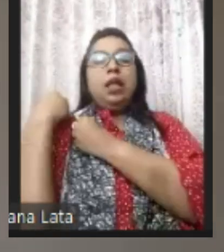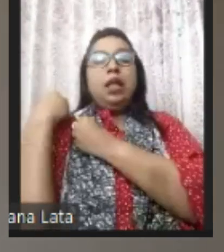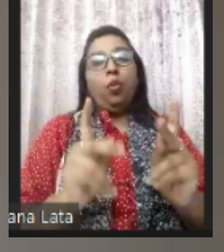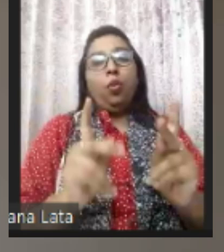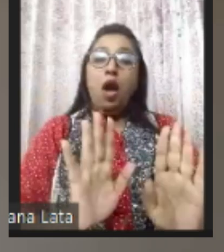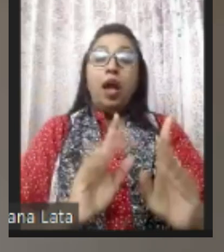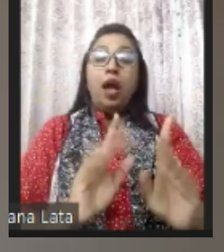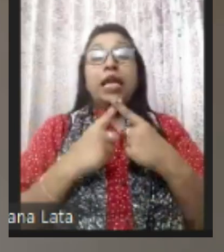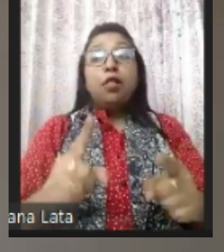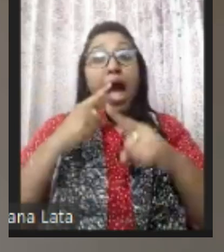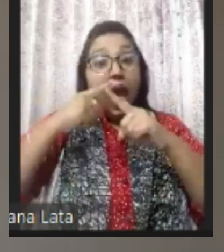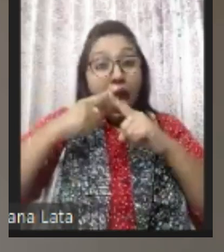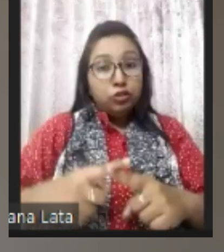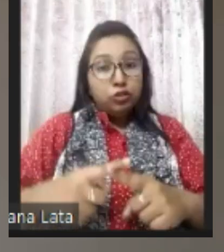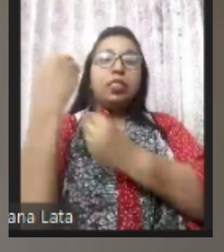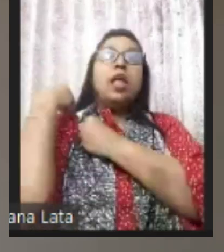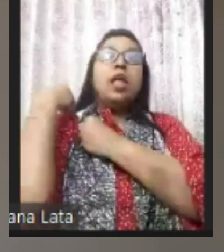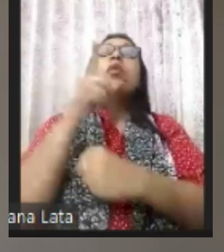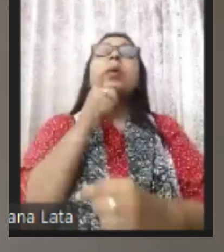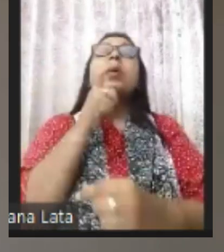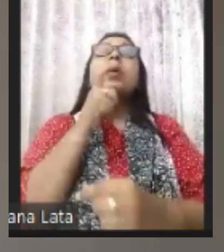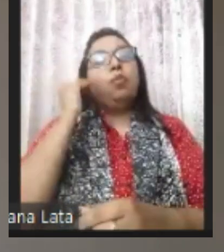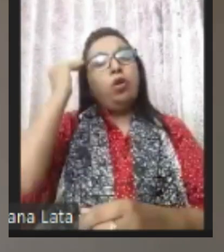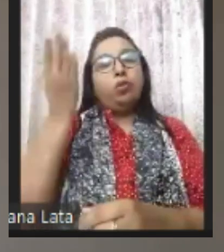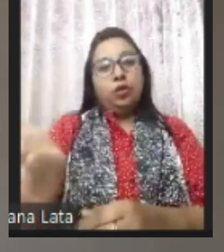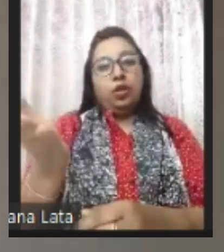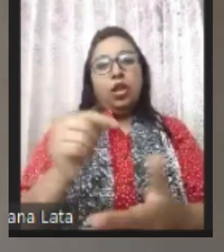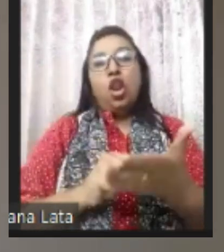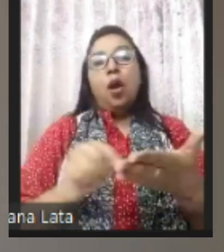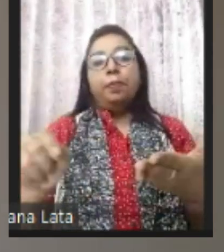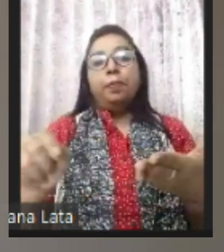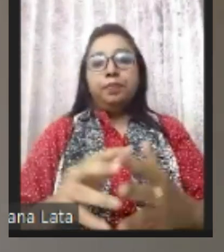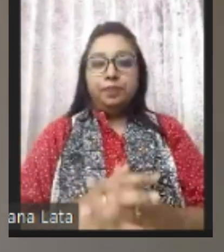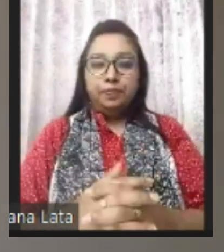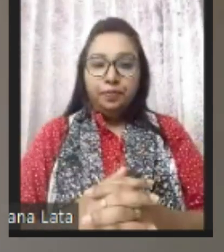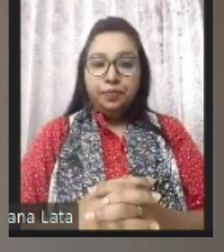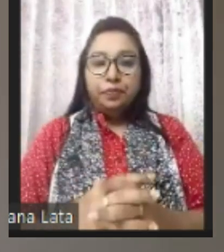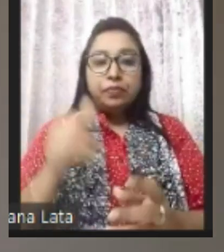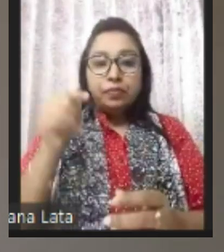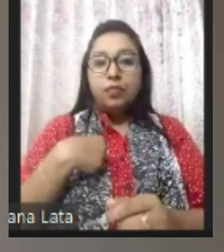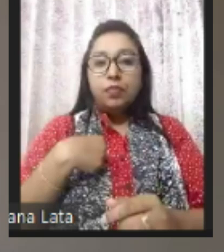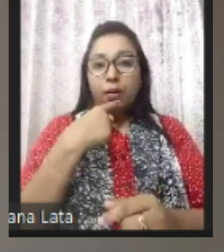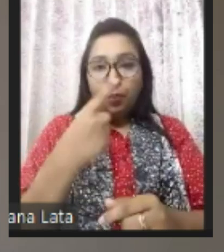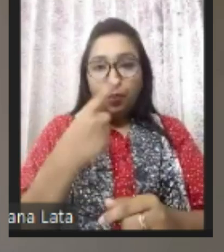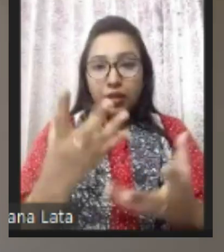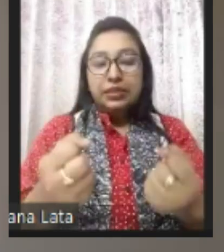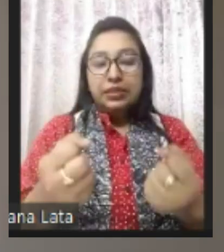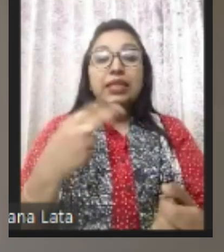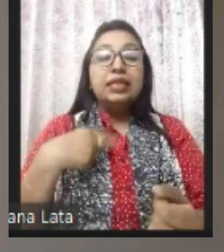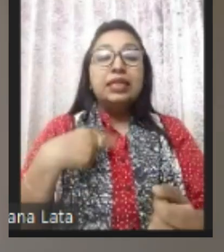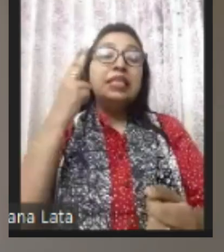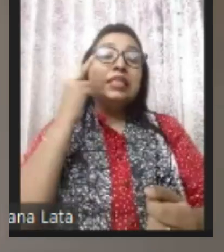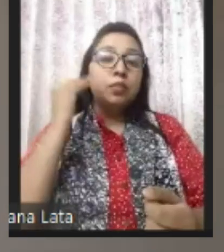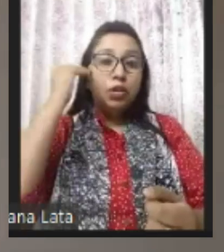making. So I must mention Vashkar Bhattacharjee here, who we heard is vice chair of